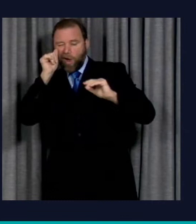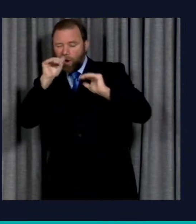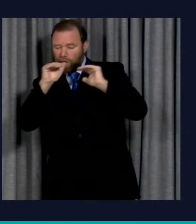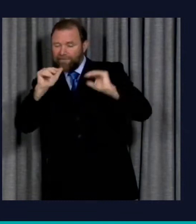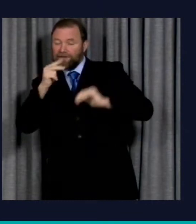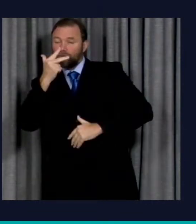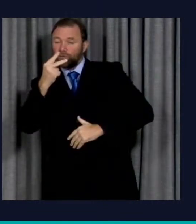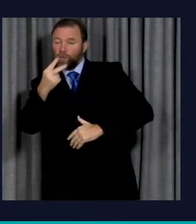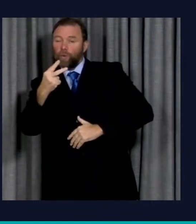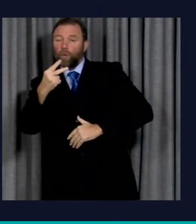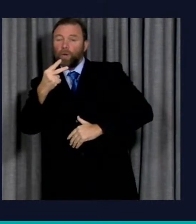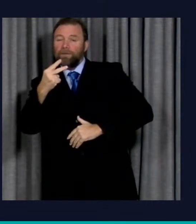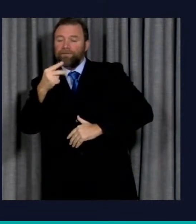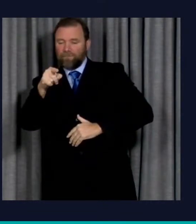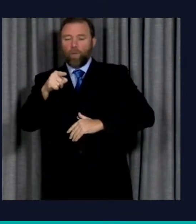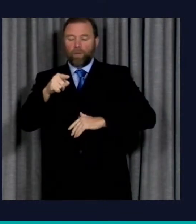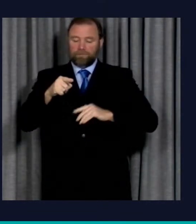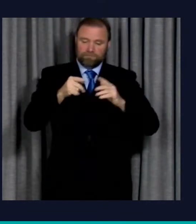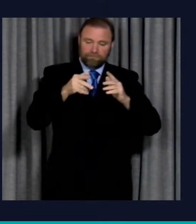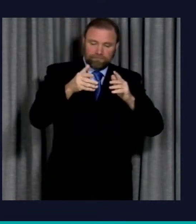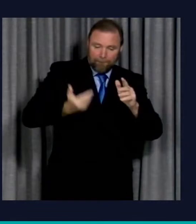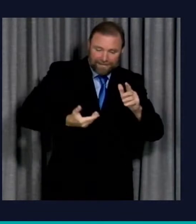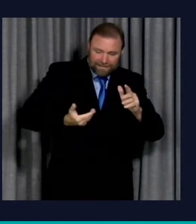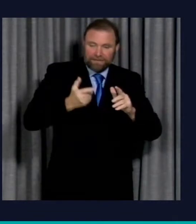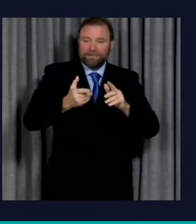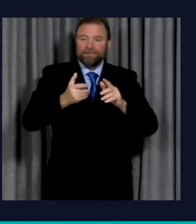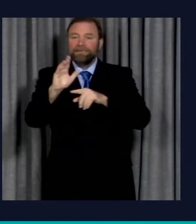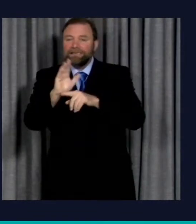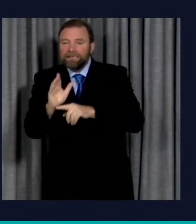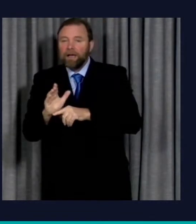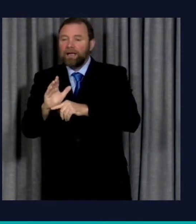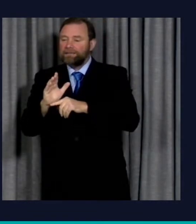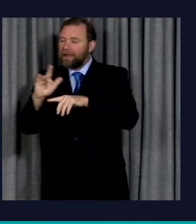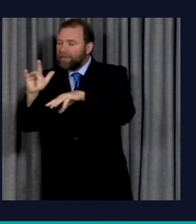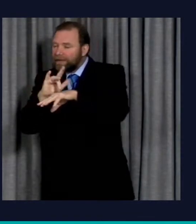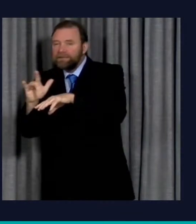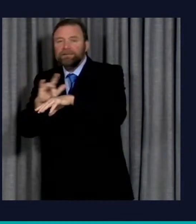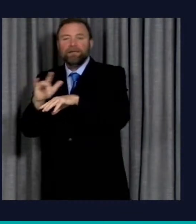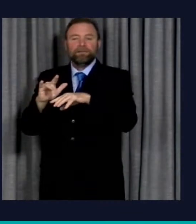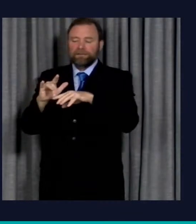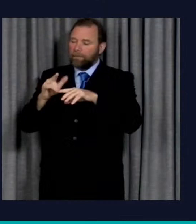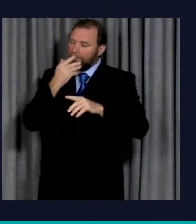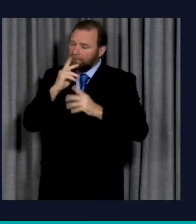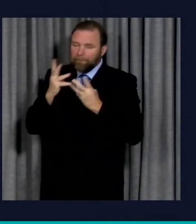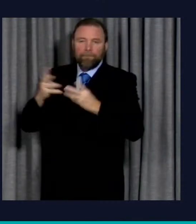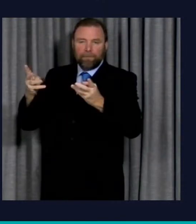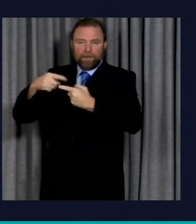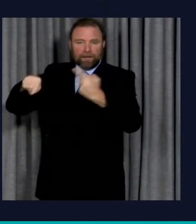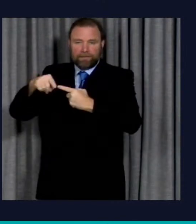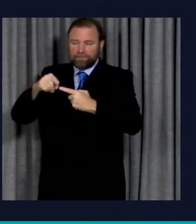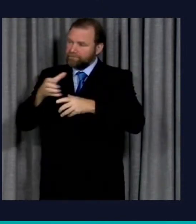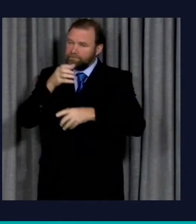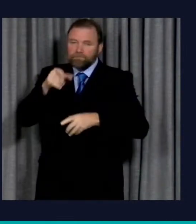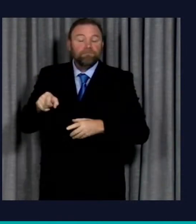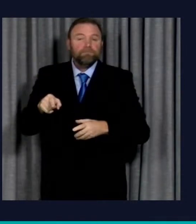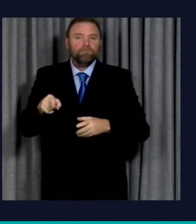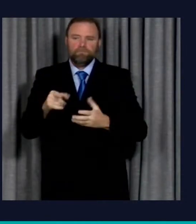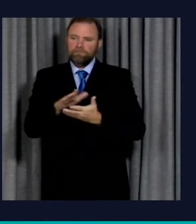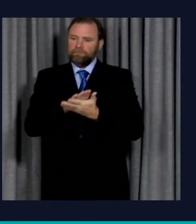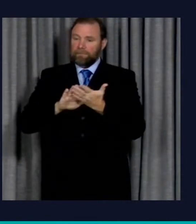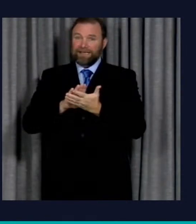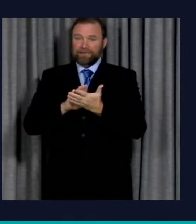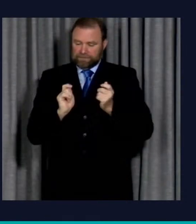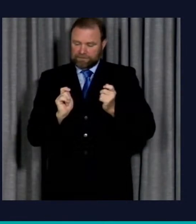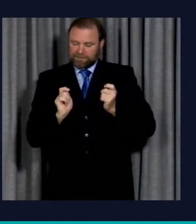businesses, cinemas, theatres and public gatherings, measures that have now been tailored to the